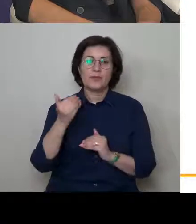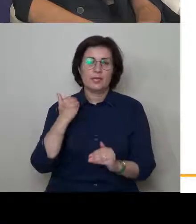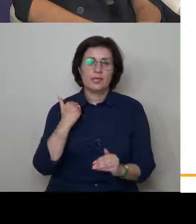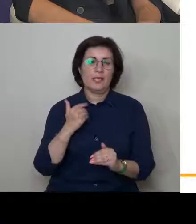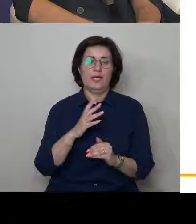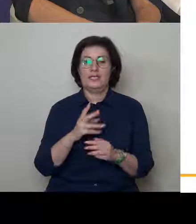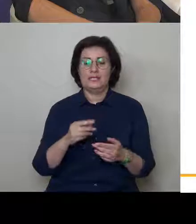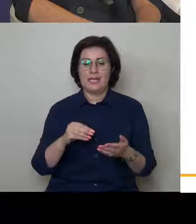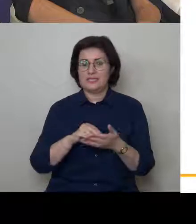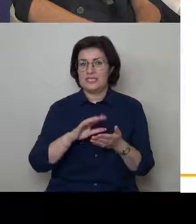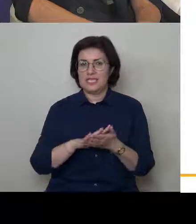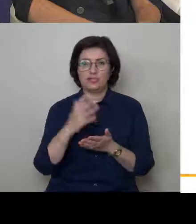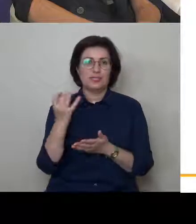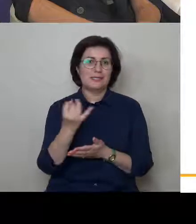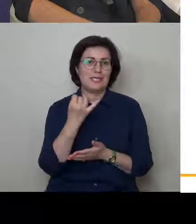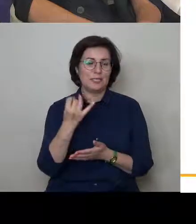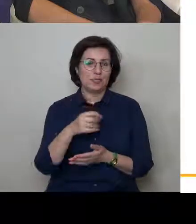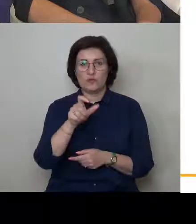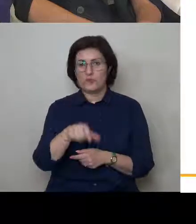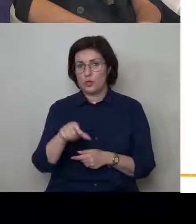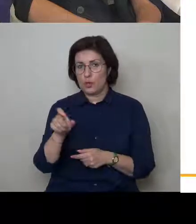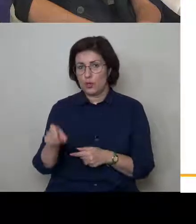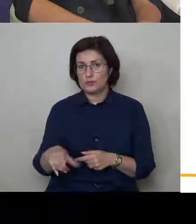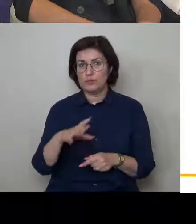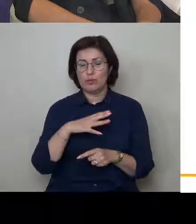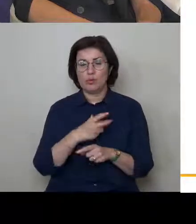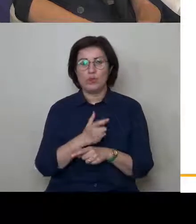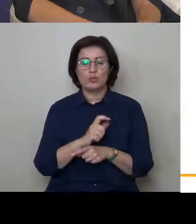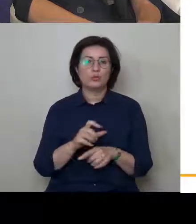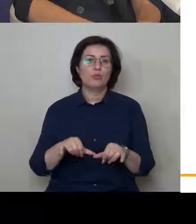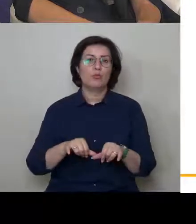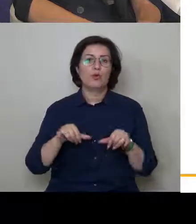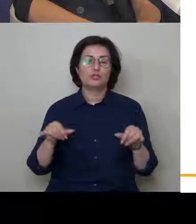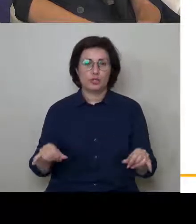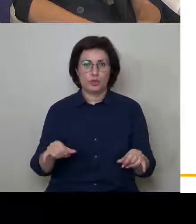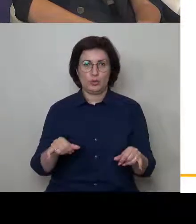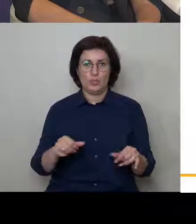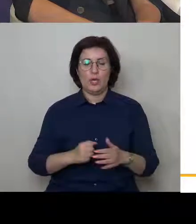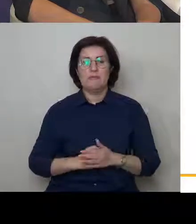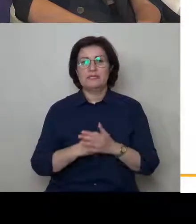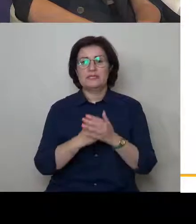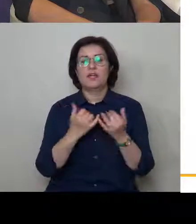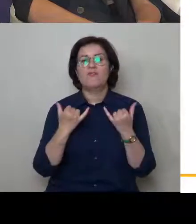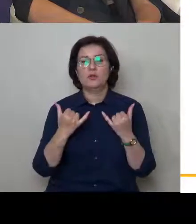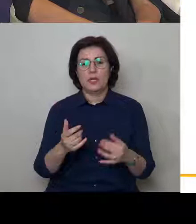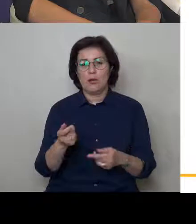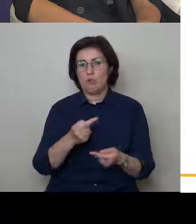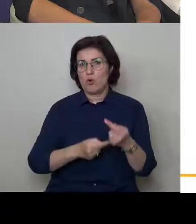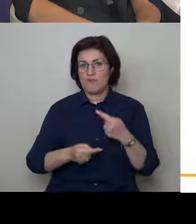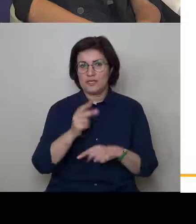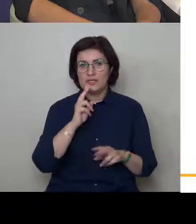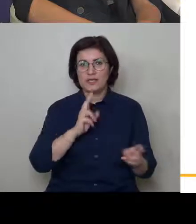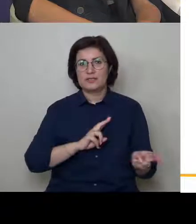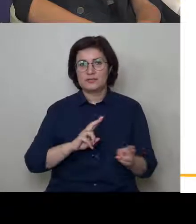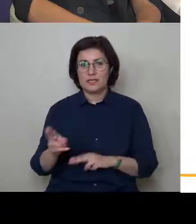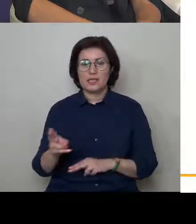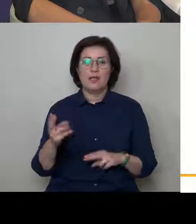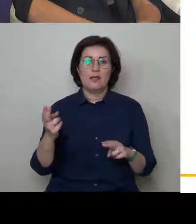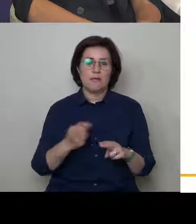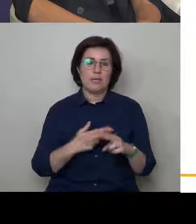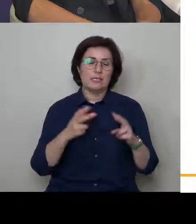is necessary to engage. This is not an imperative standard, because we know